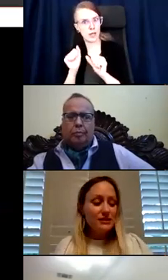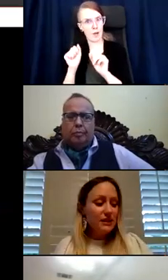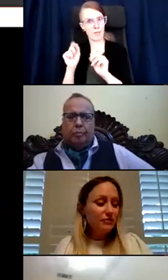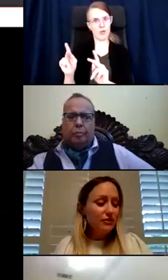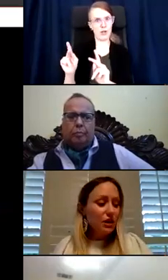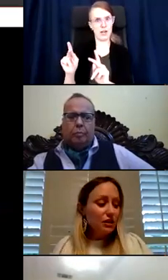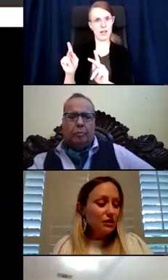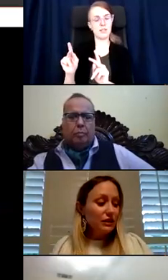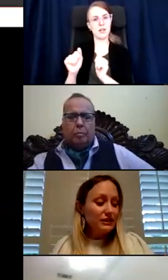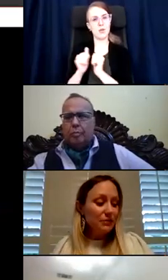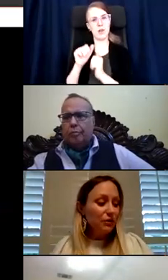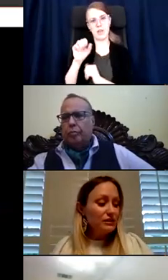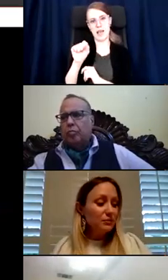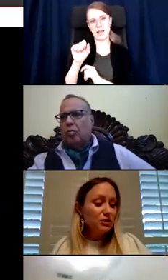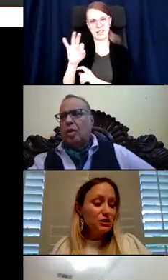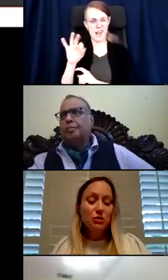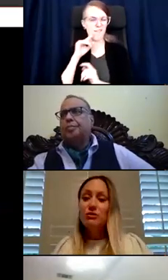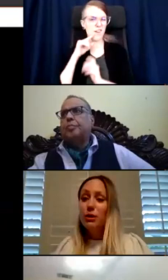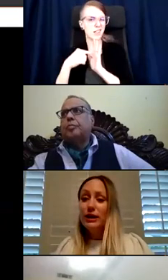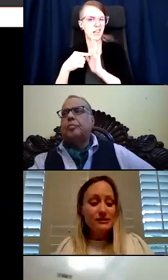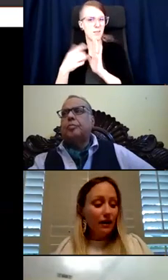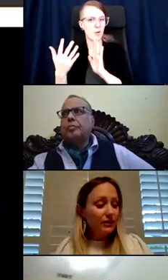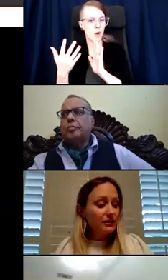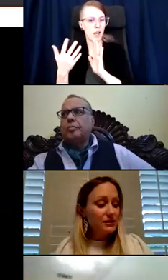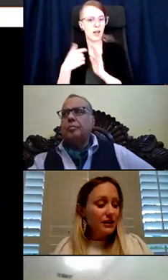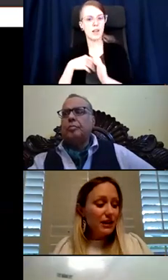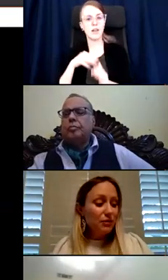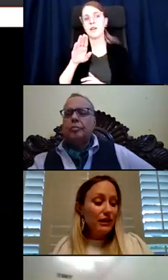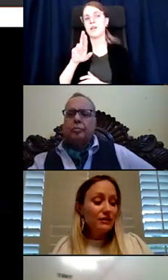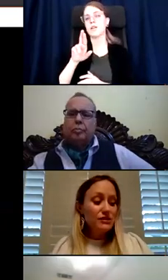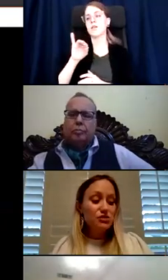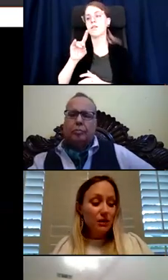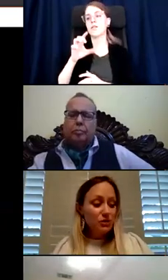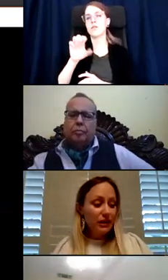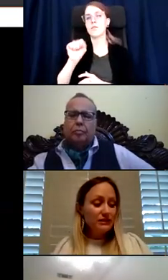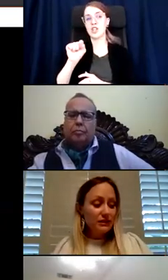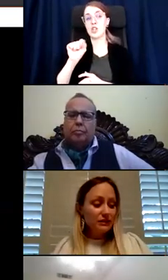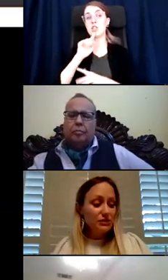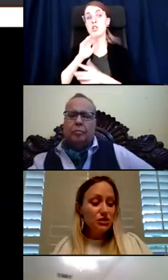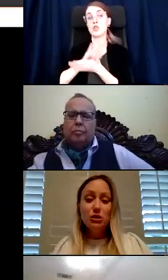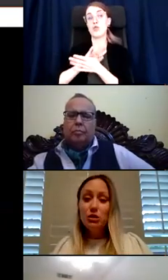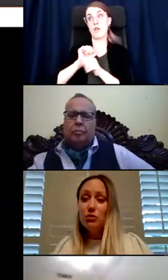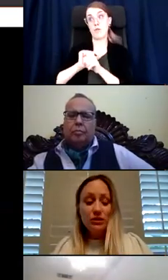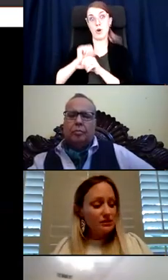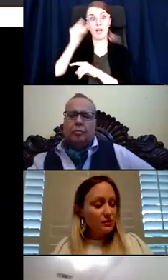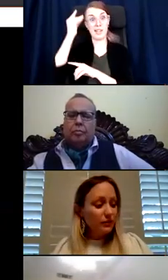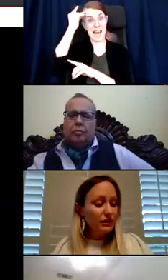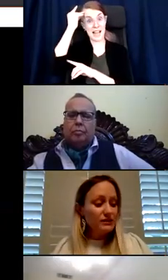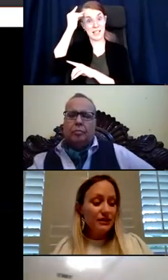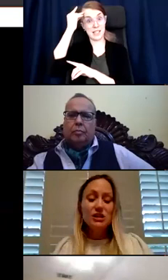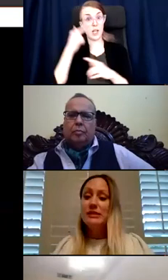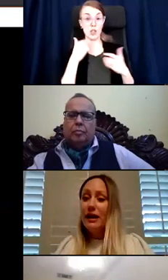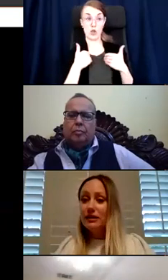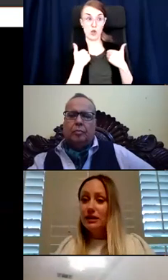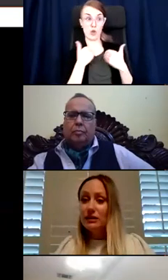with SSF. An example is the Burgess School of Work in Dallas provides job training skills to youth with